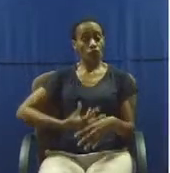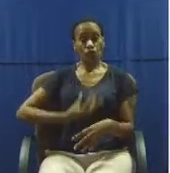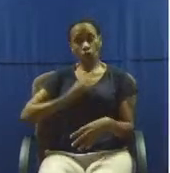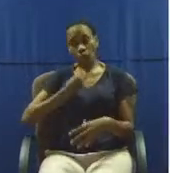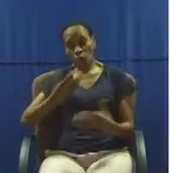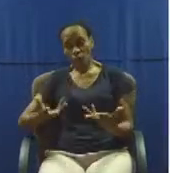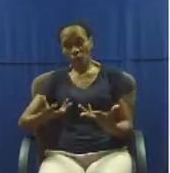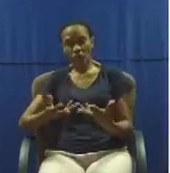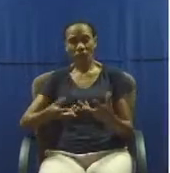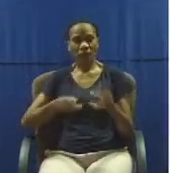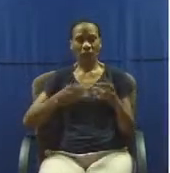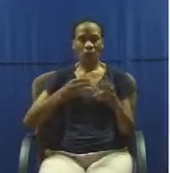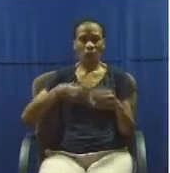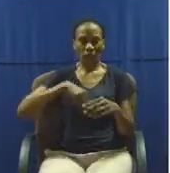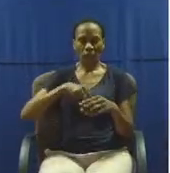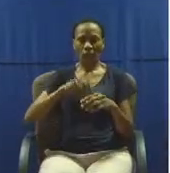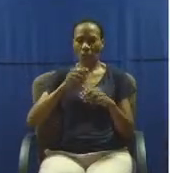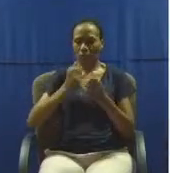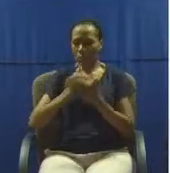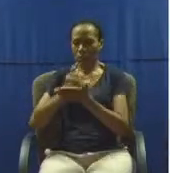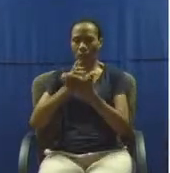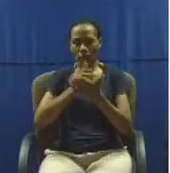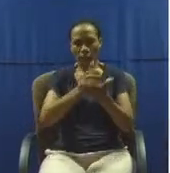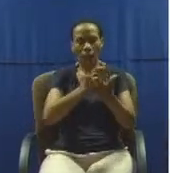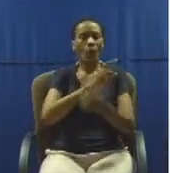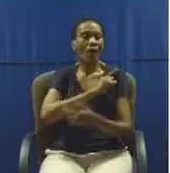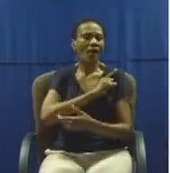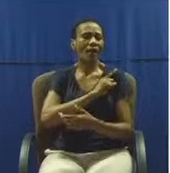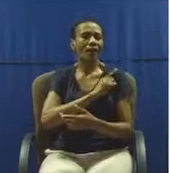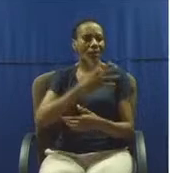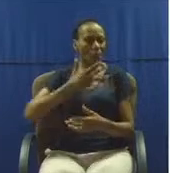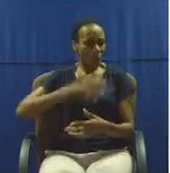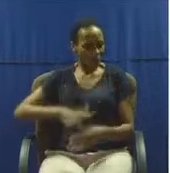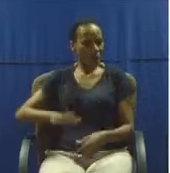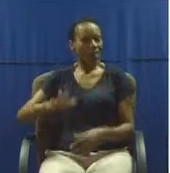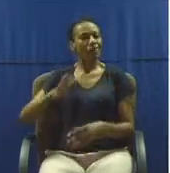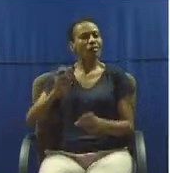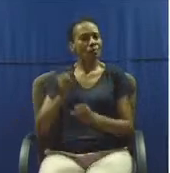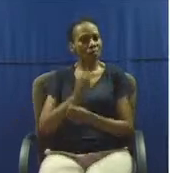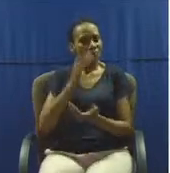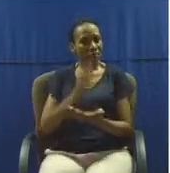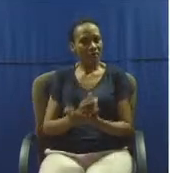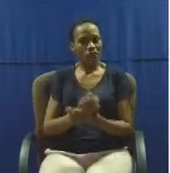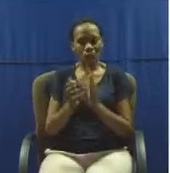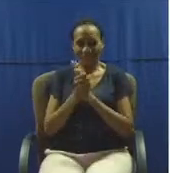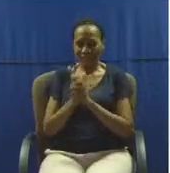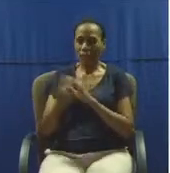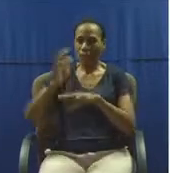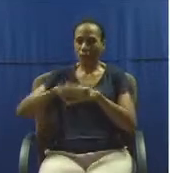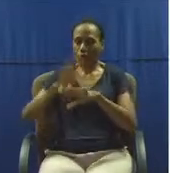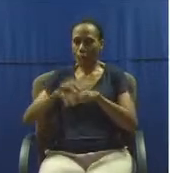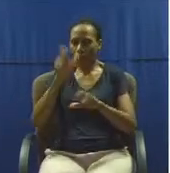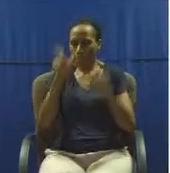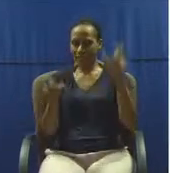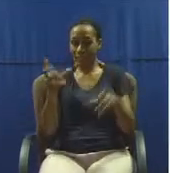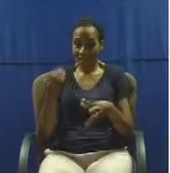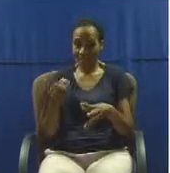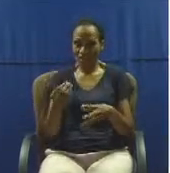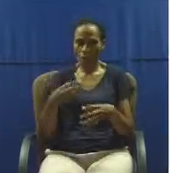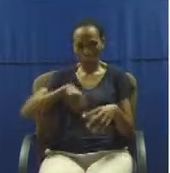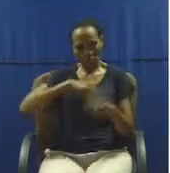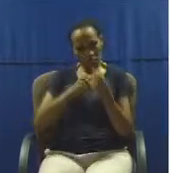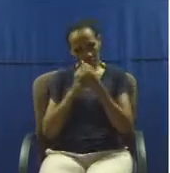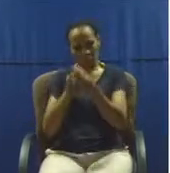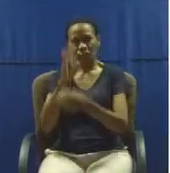would-be entrepreneurs, we are determined to unleash this potential. And as I said, there